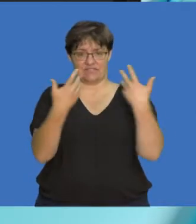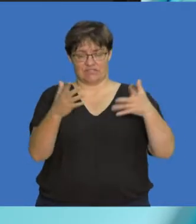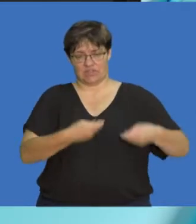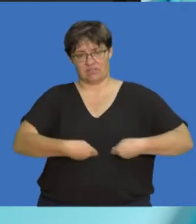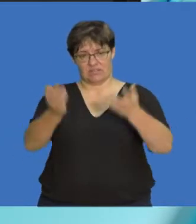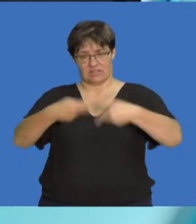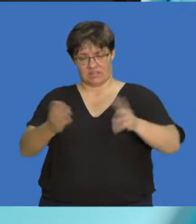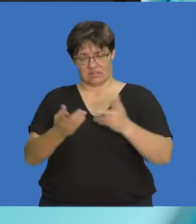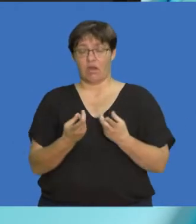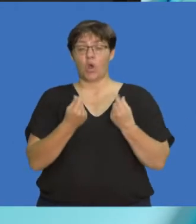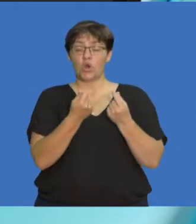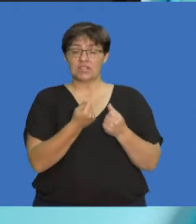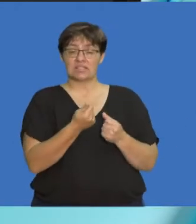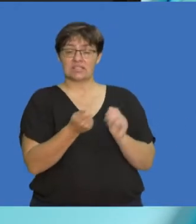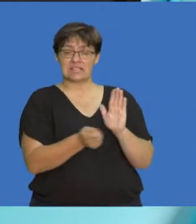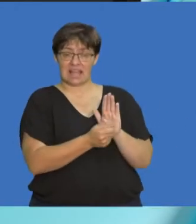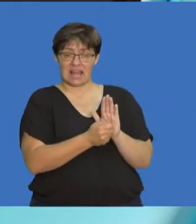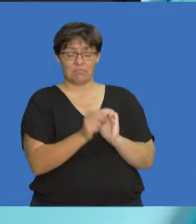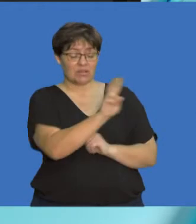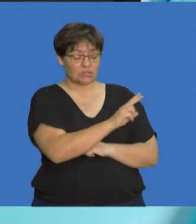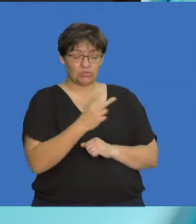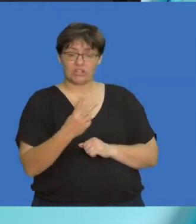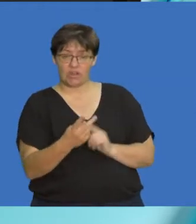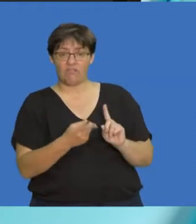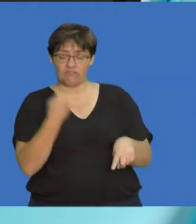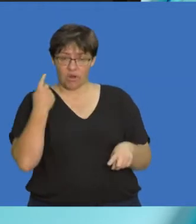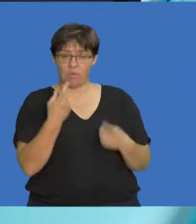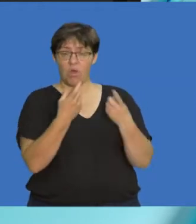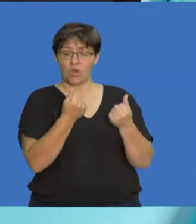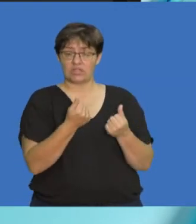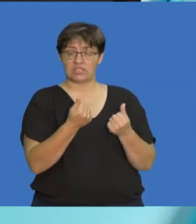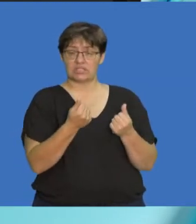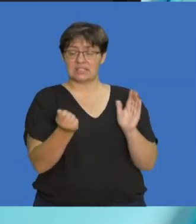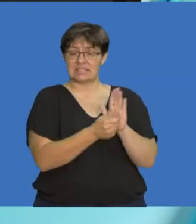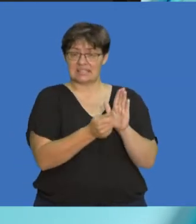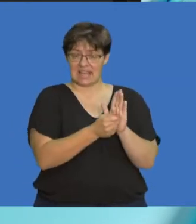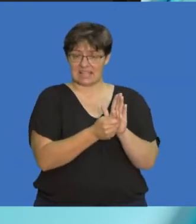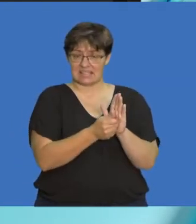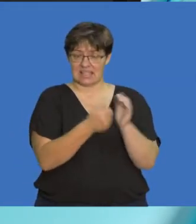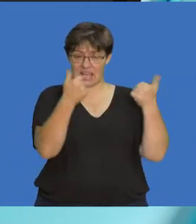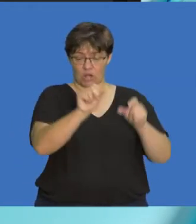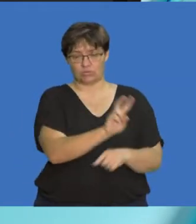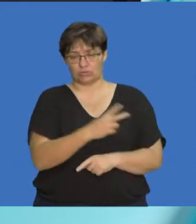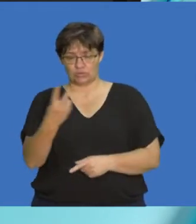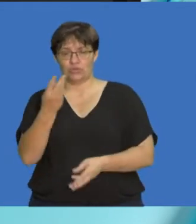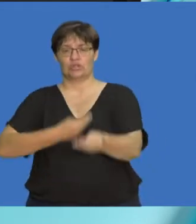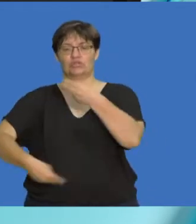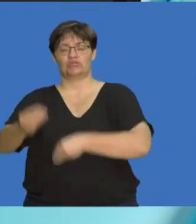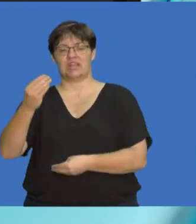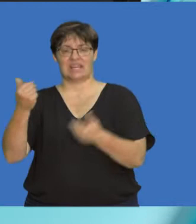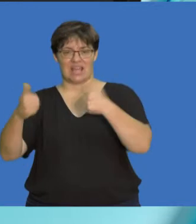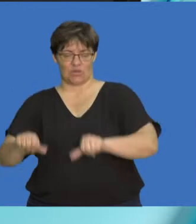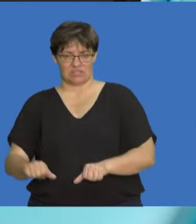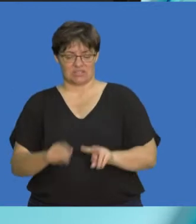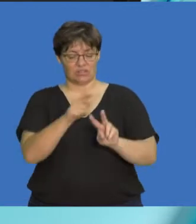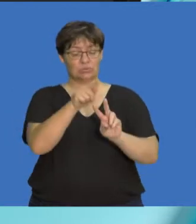cost of sales is transferred from your cost of sales account into your trading account. So your two trading accounts are